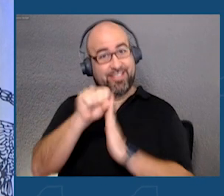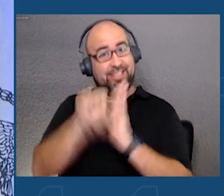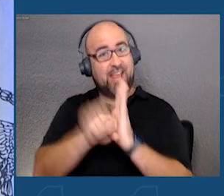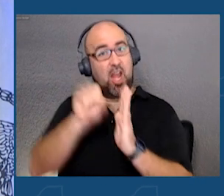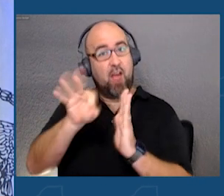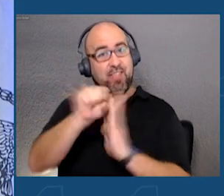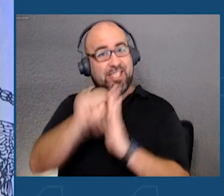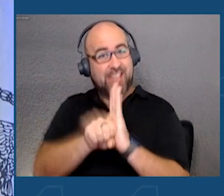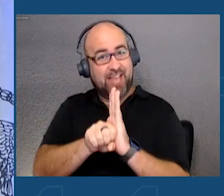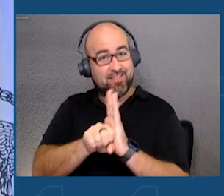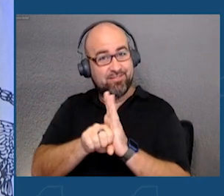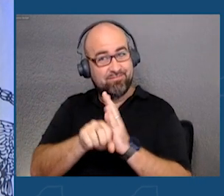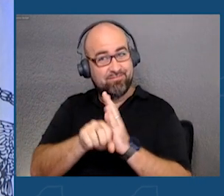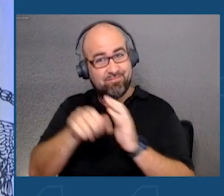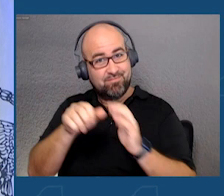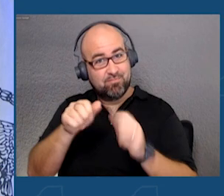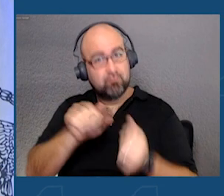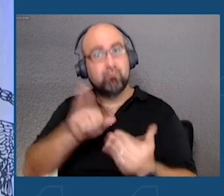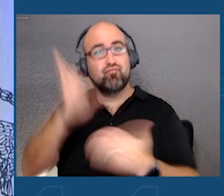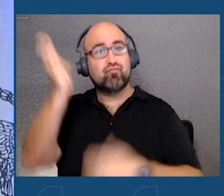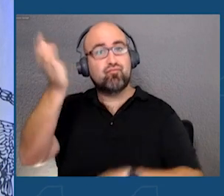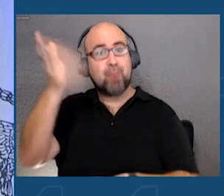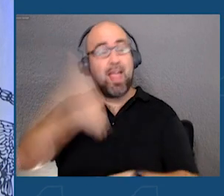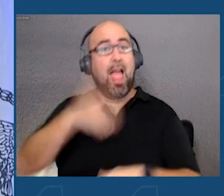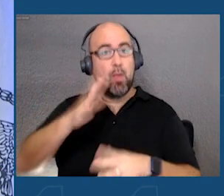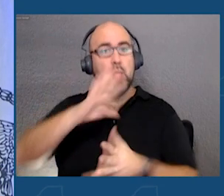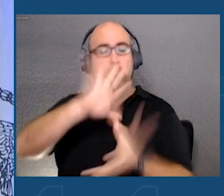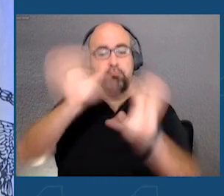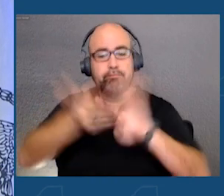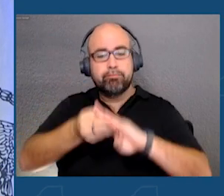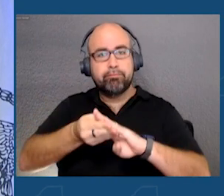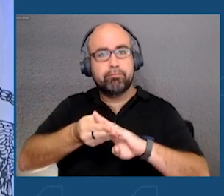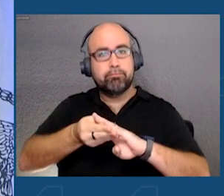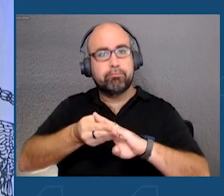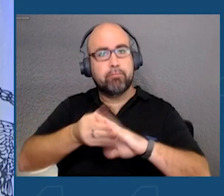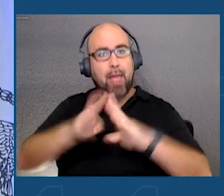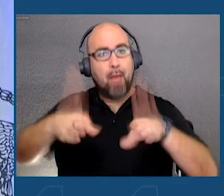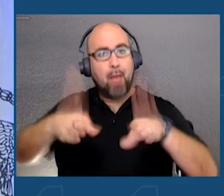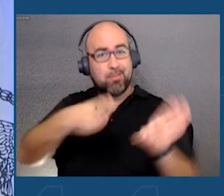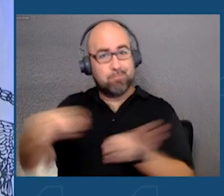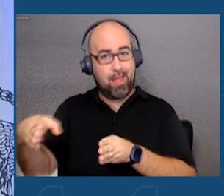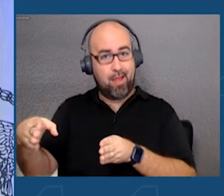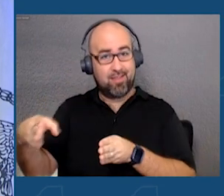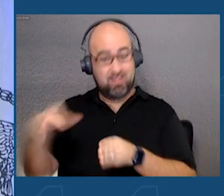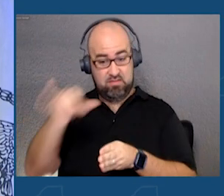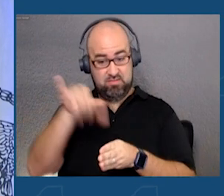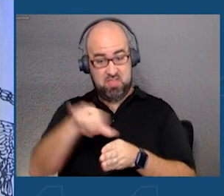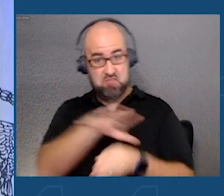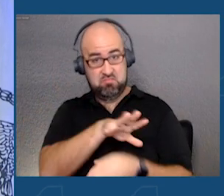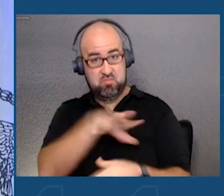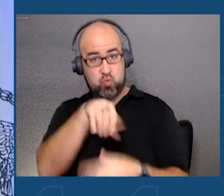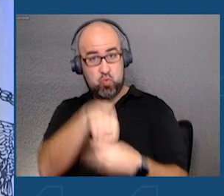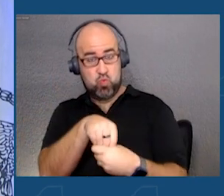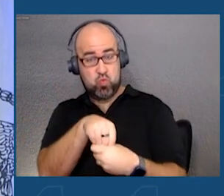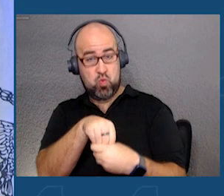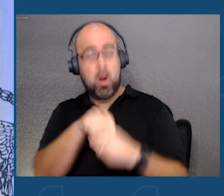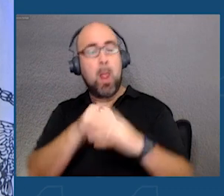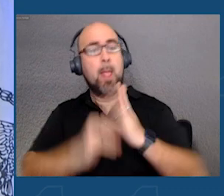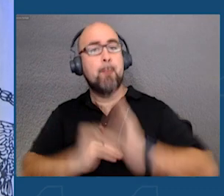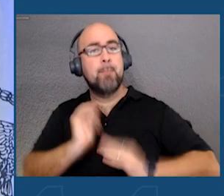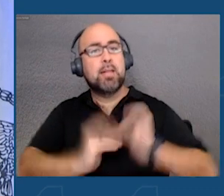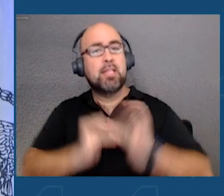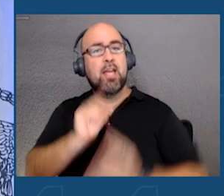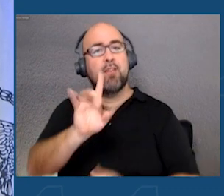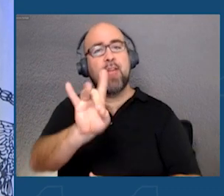forth a comprehensive housing plan. And within this, it will include the building of